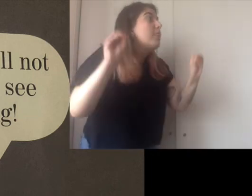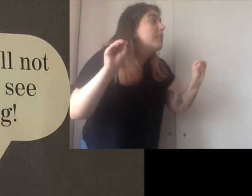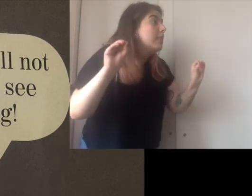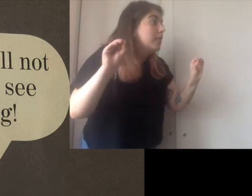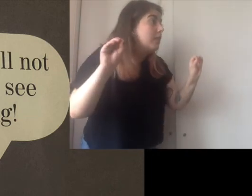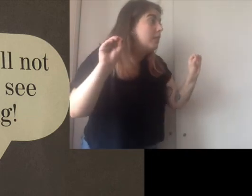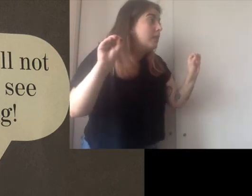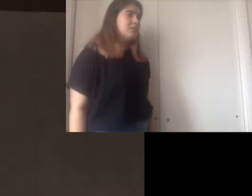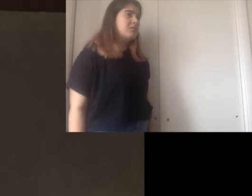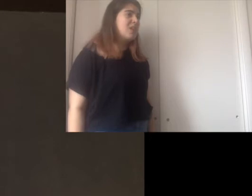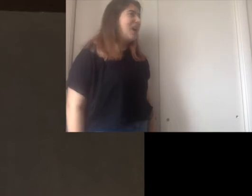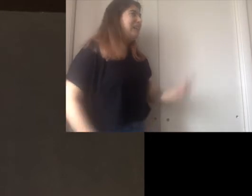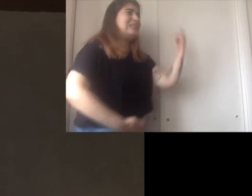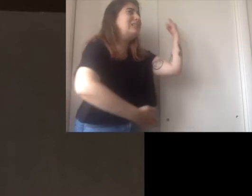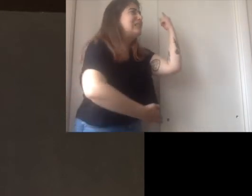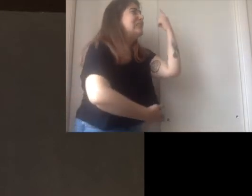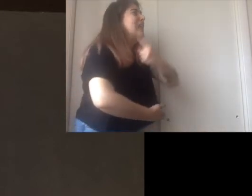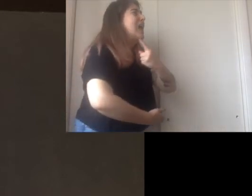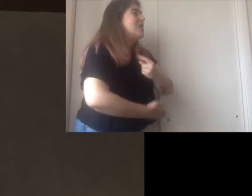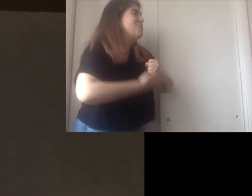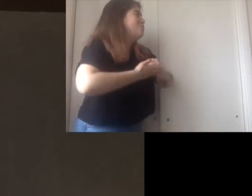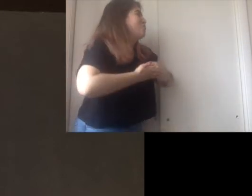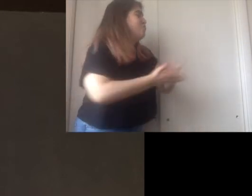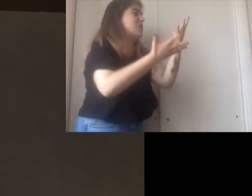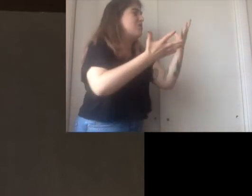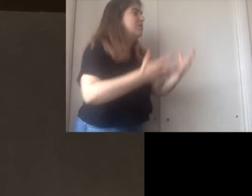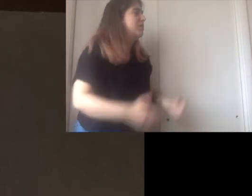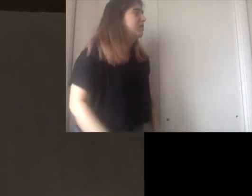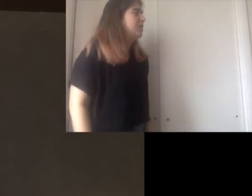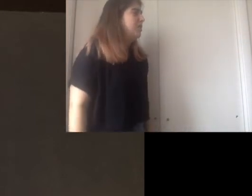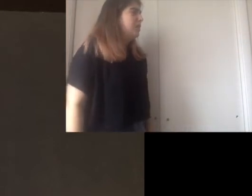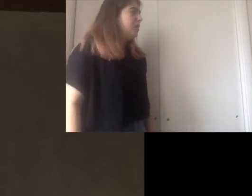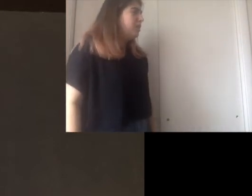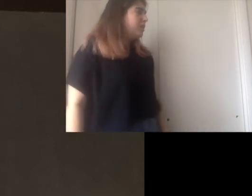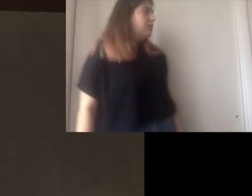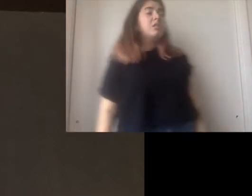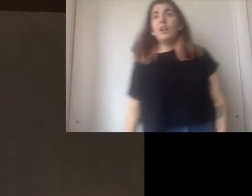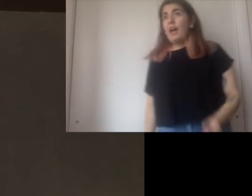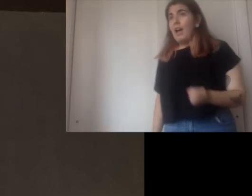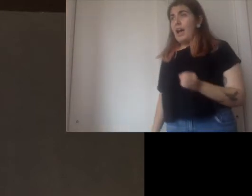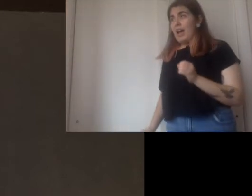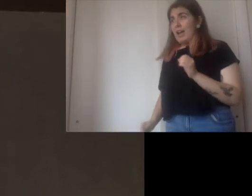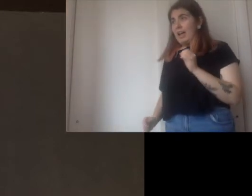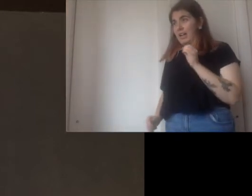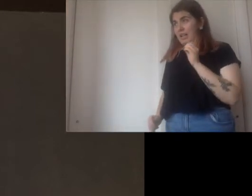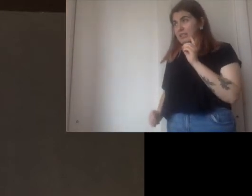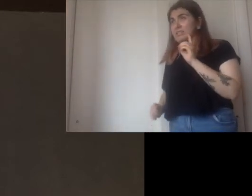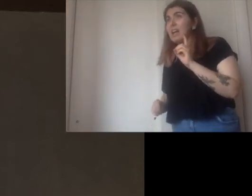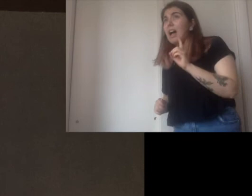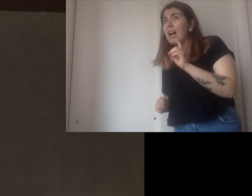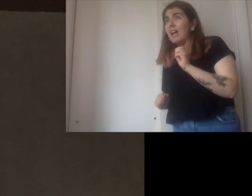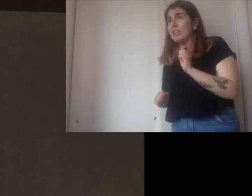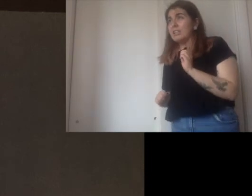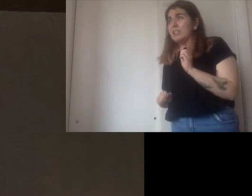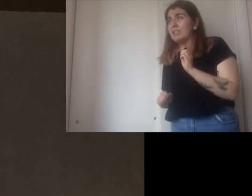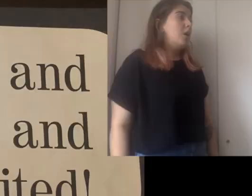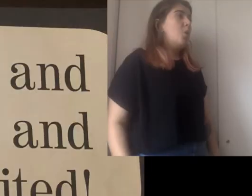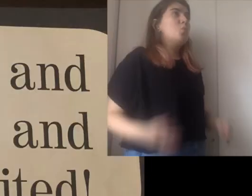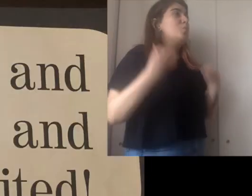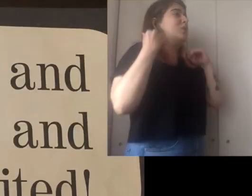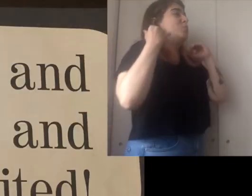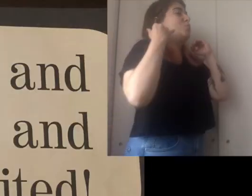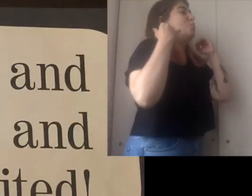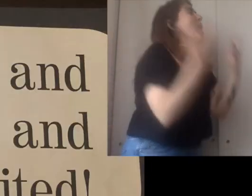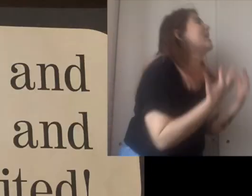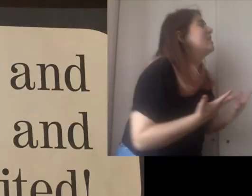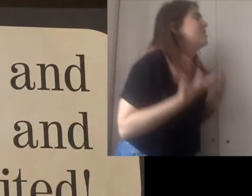see anything. We have wasted the whole day. Well,